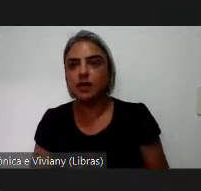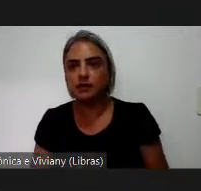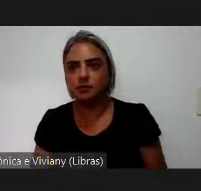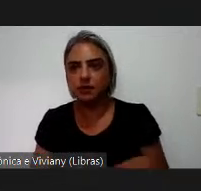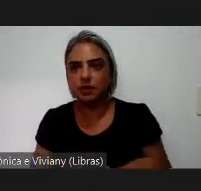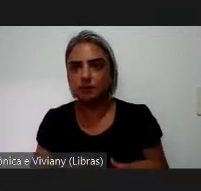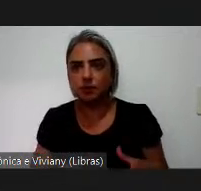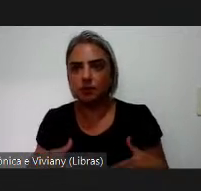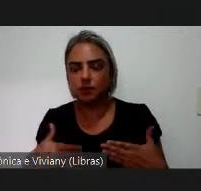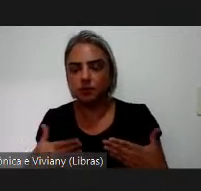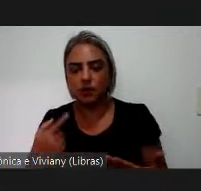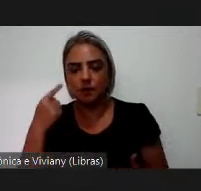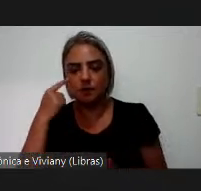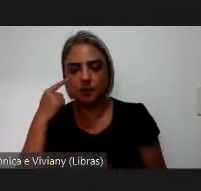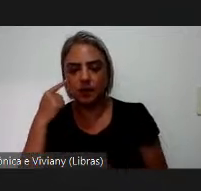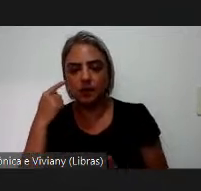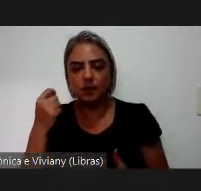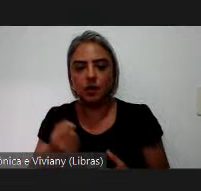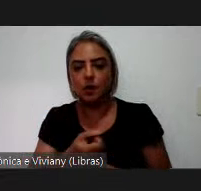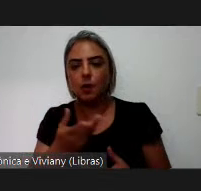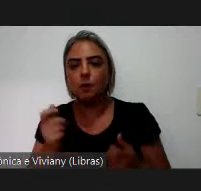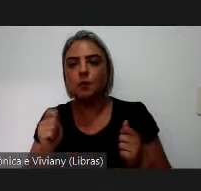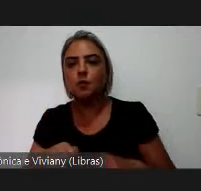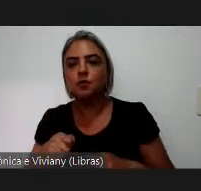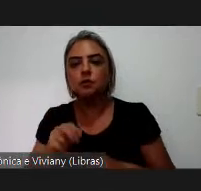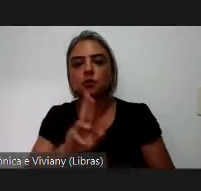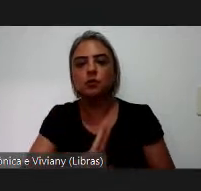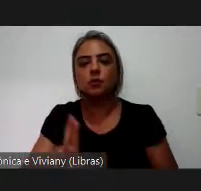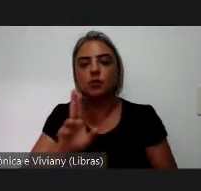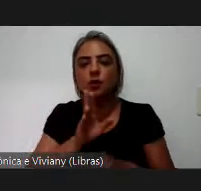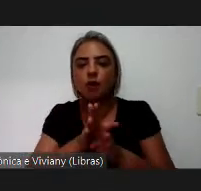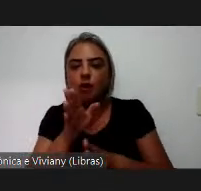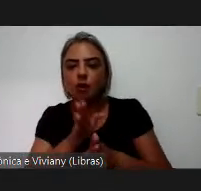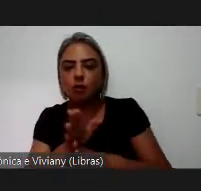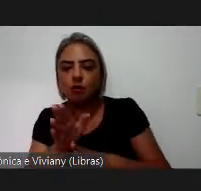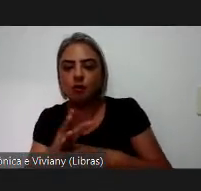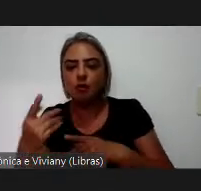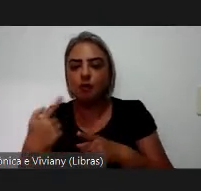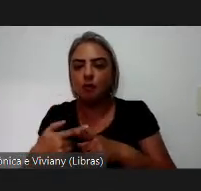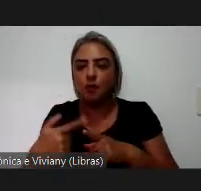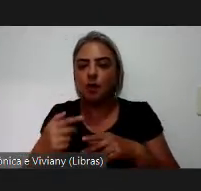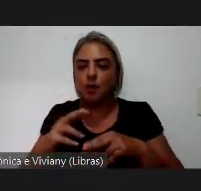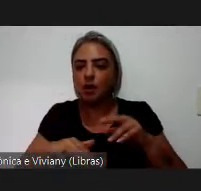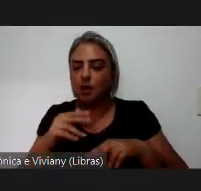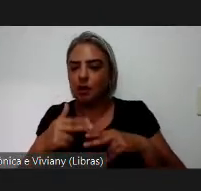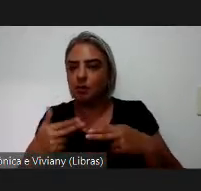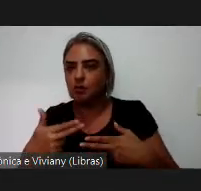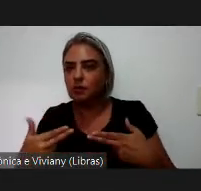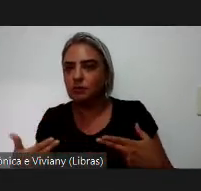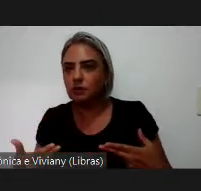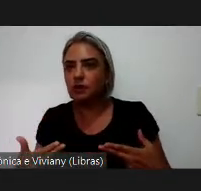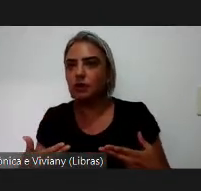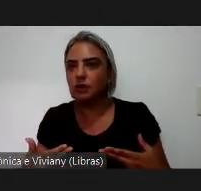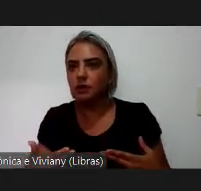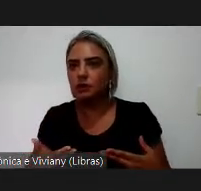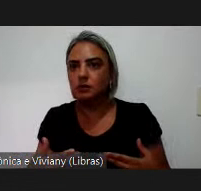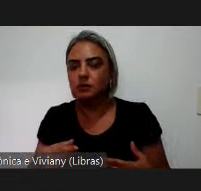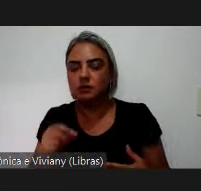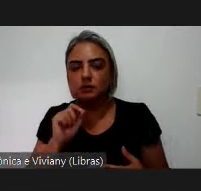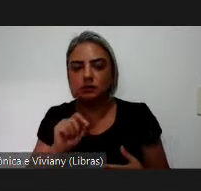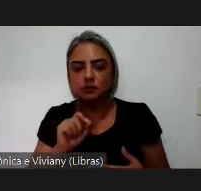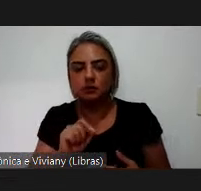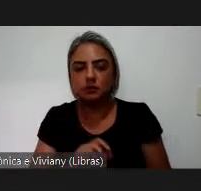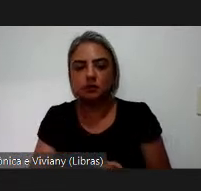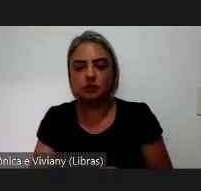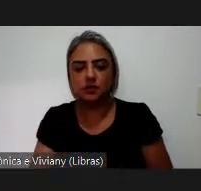I think that when we think about the possible ways of this recommendation use,